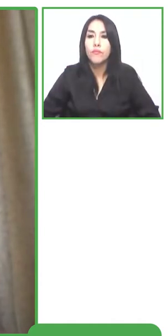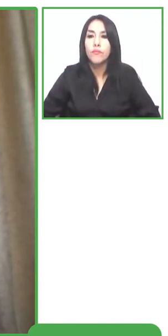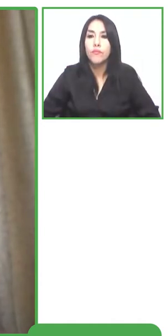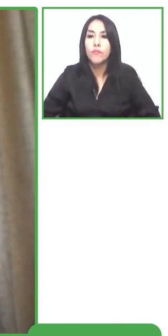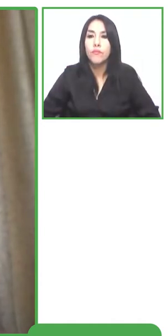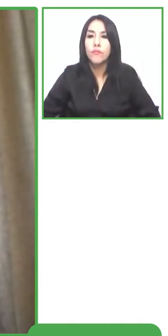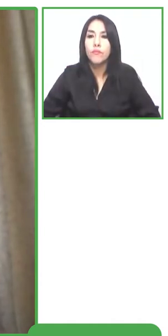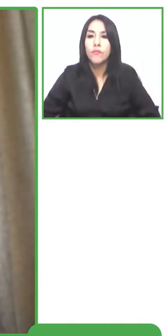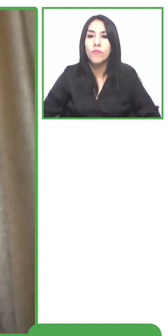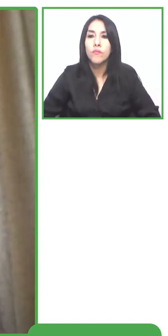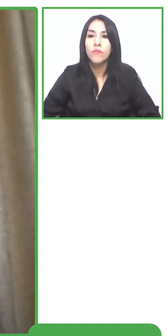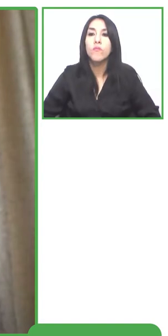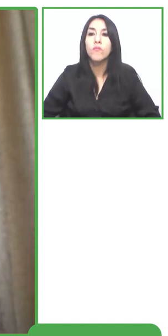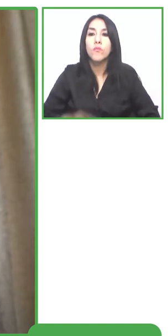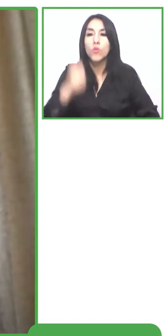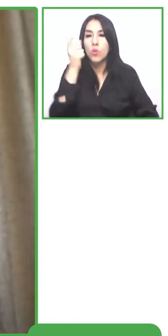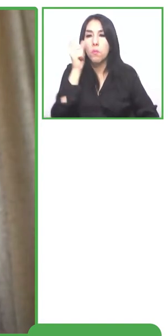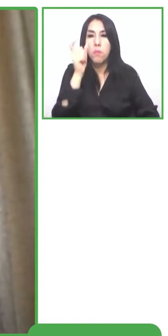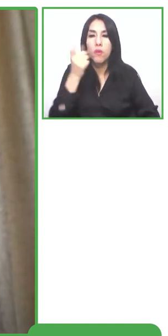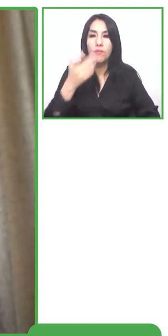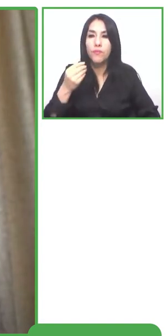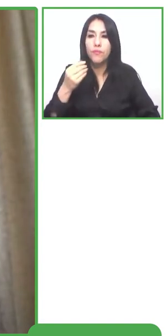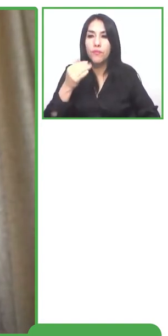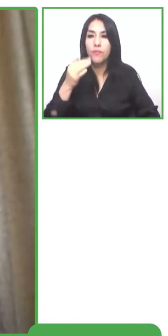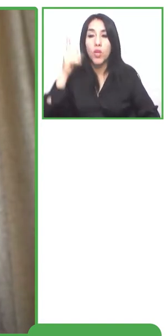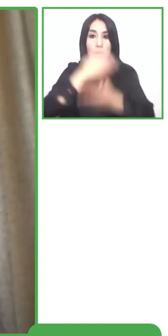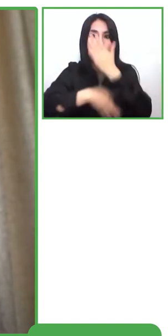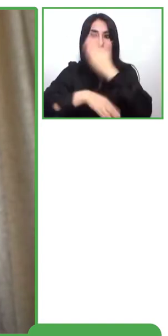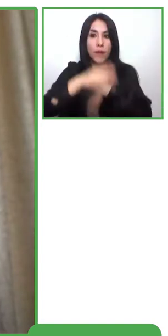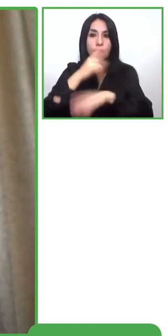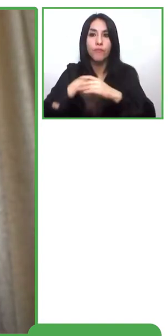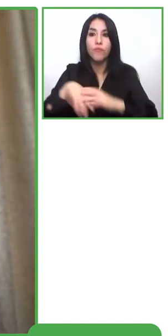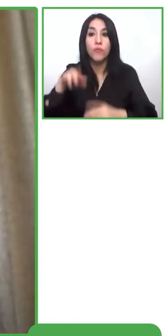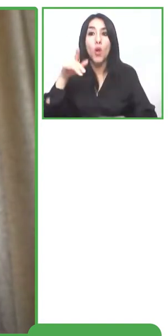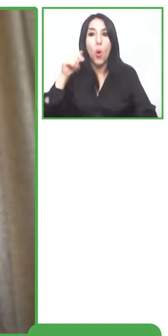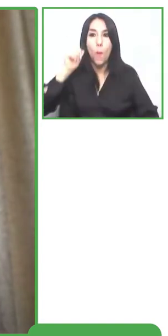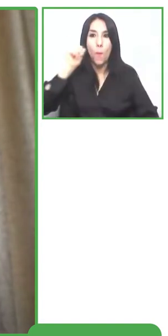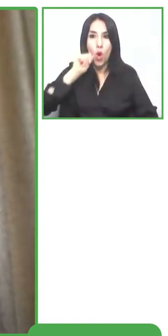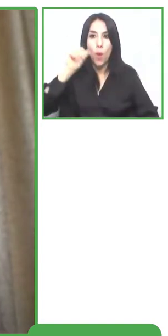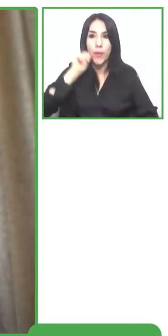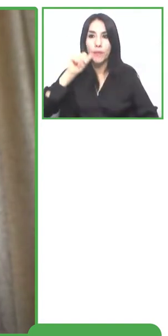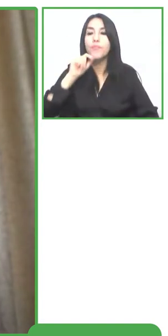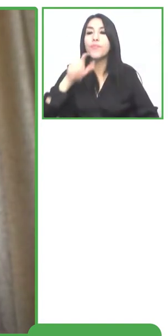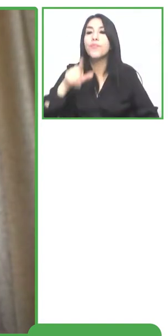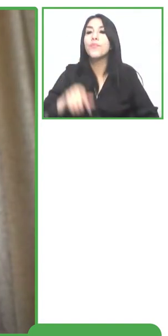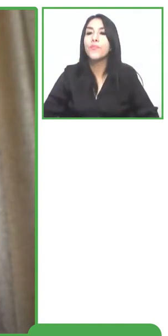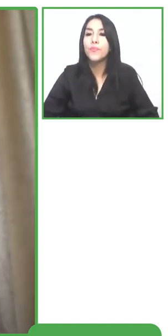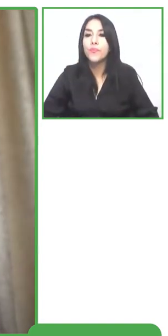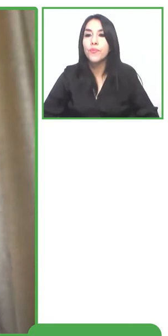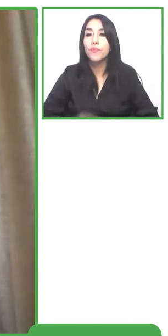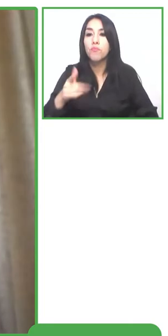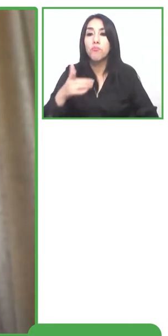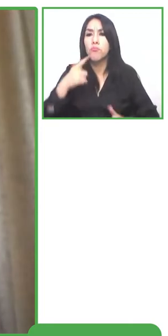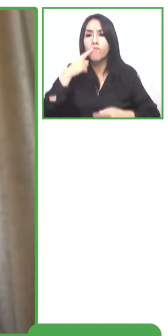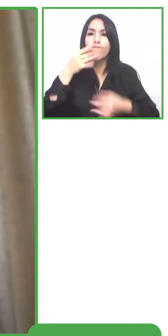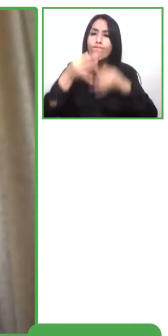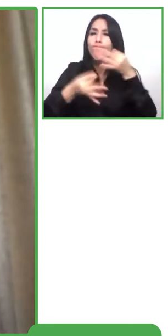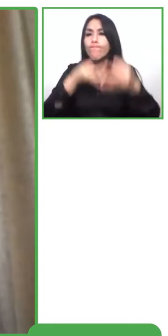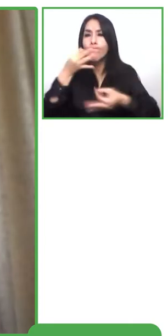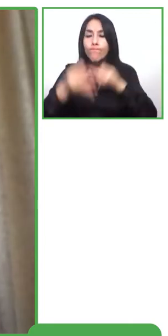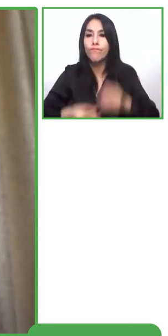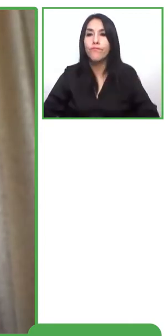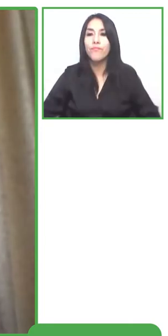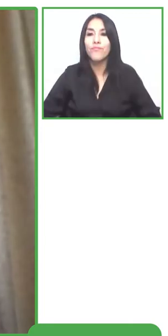face, it is also important to address the fact that